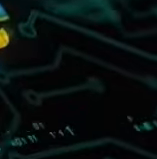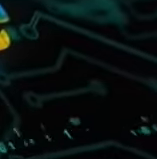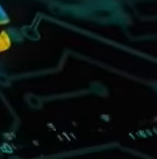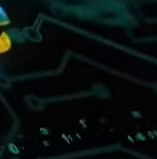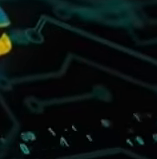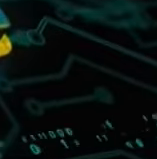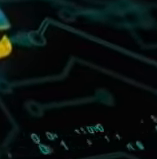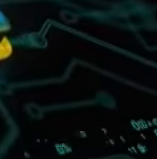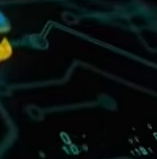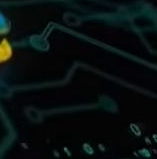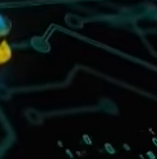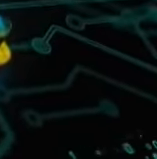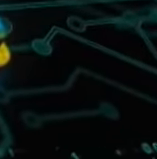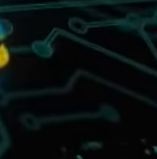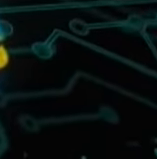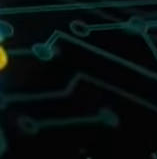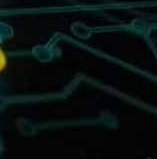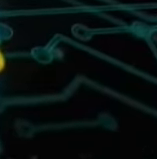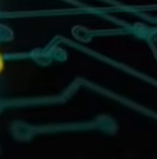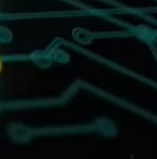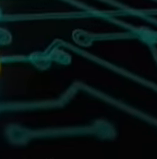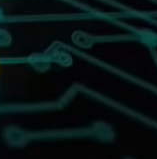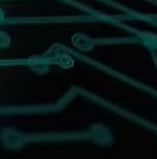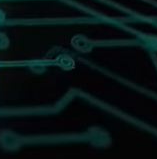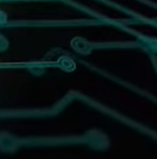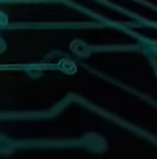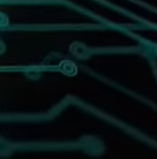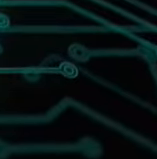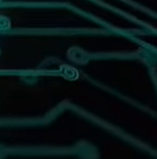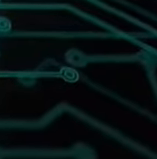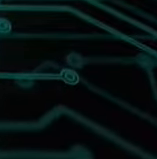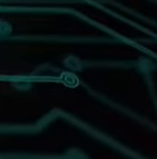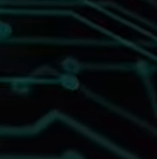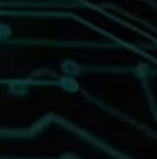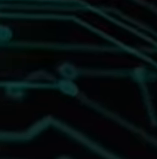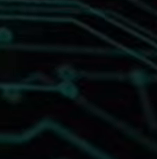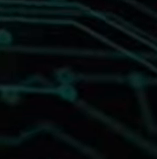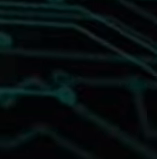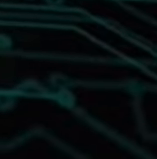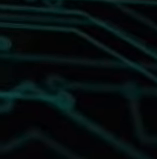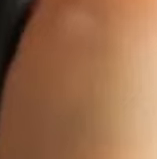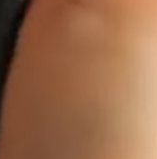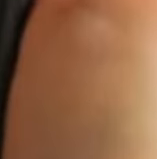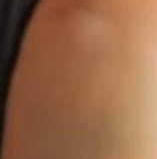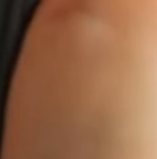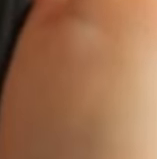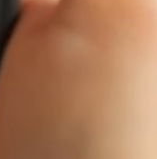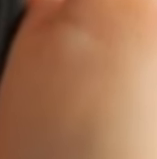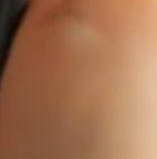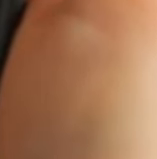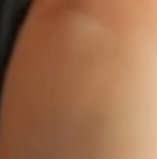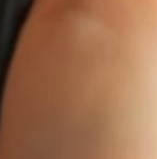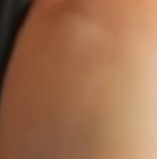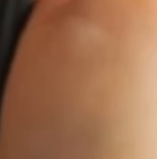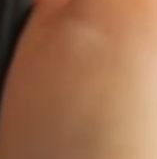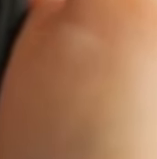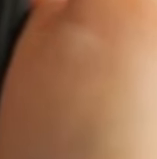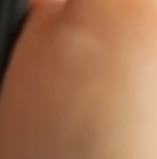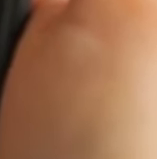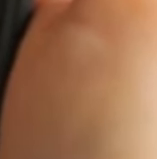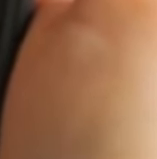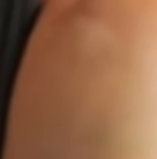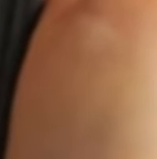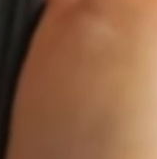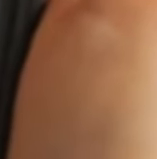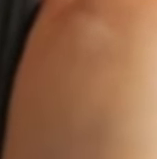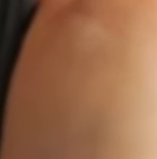Although developers are experimenting with search features that include current events, they're only available to paid subscribers. And don't forget,